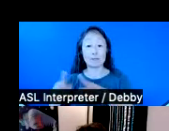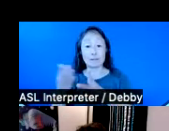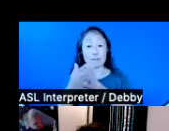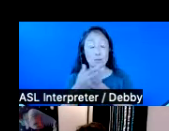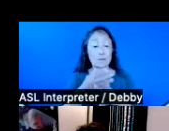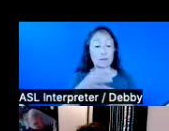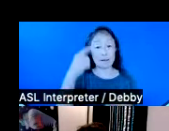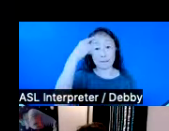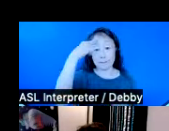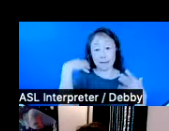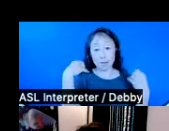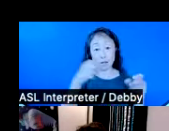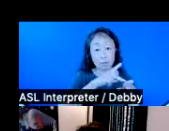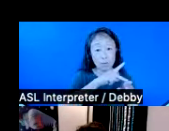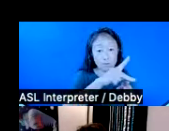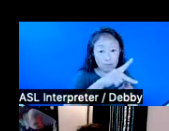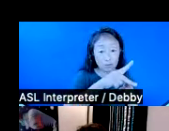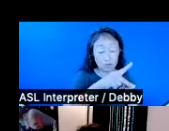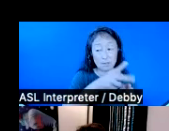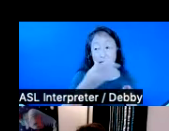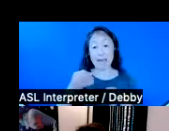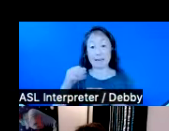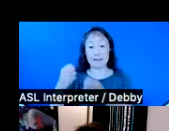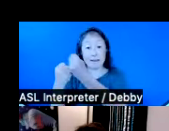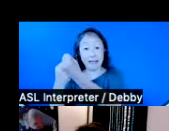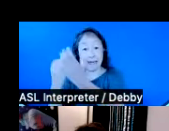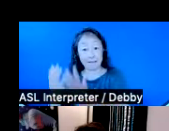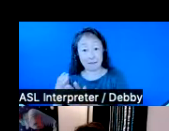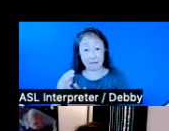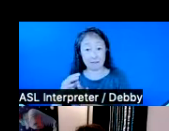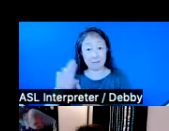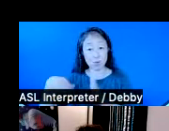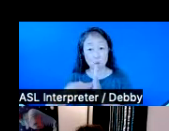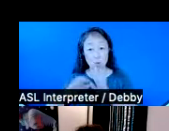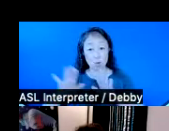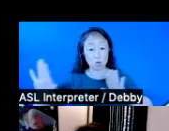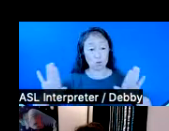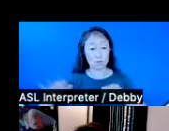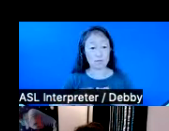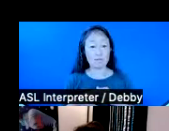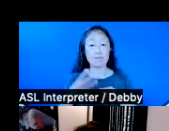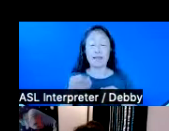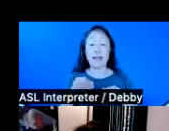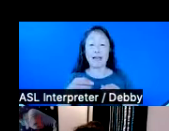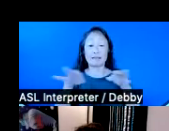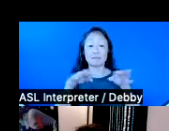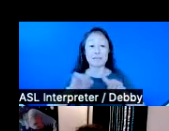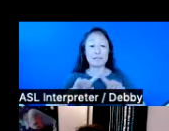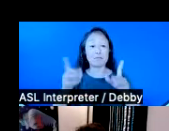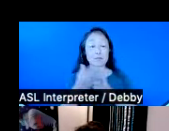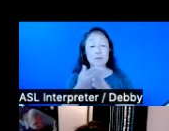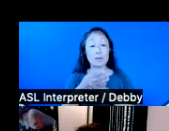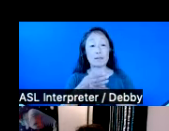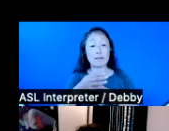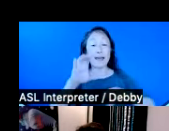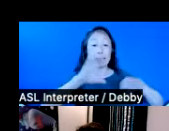advocate. And then identifying the distinctions between chemical dependency counselors